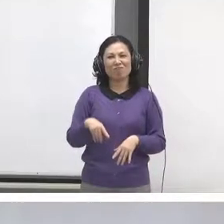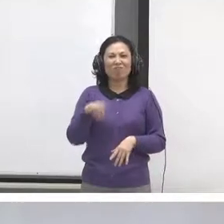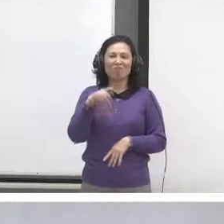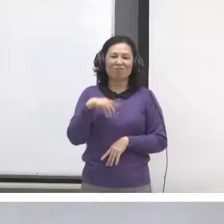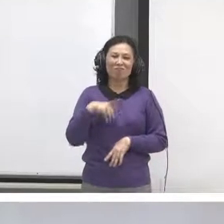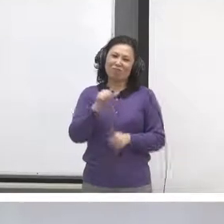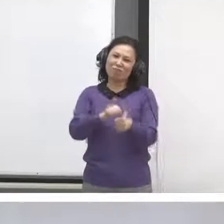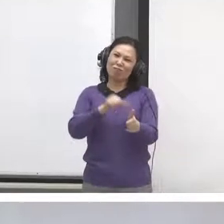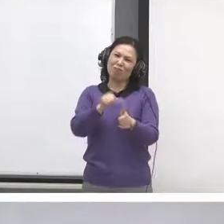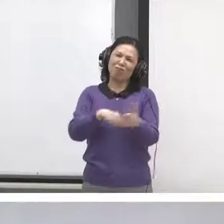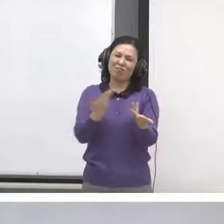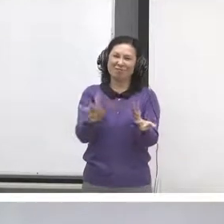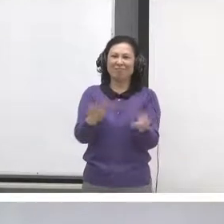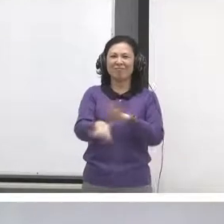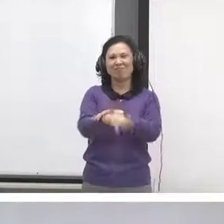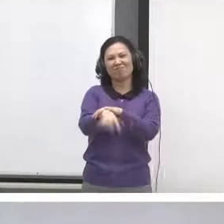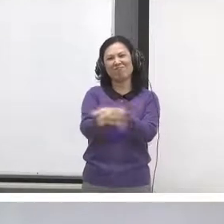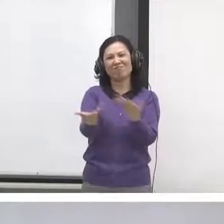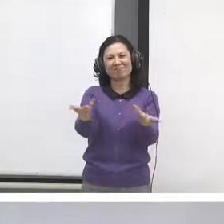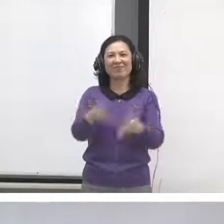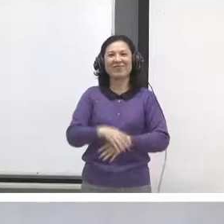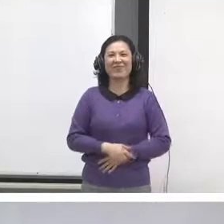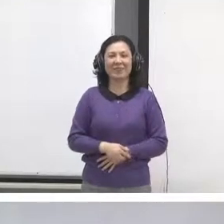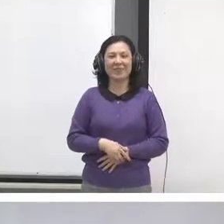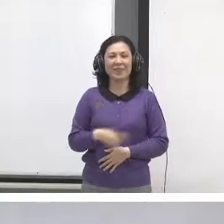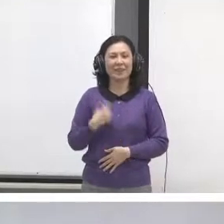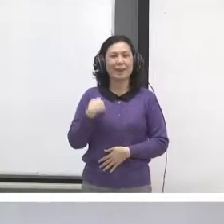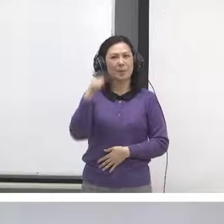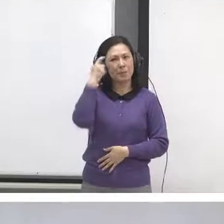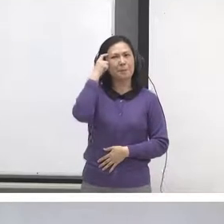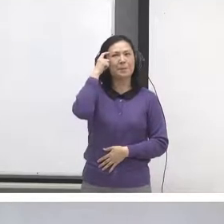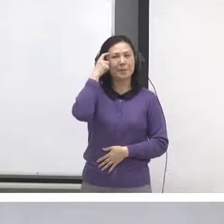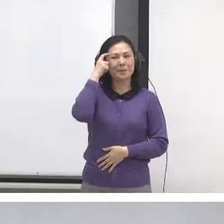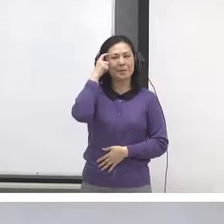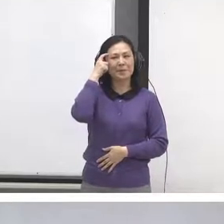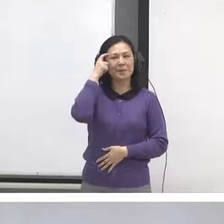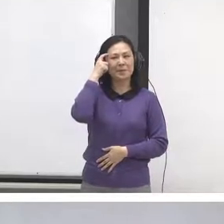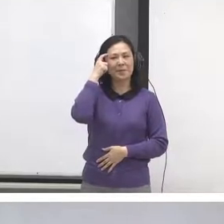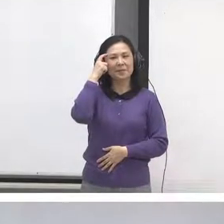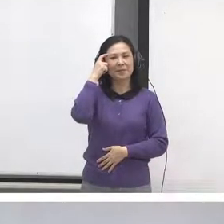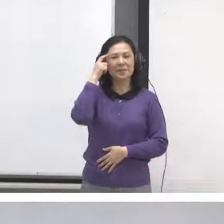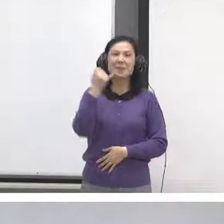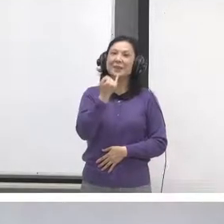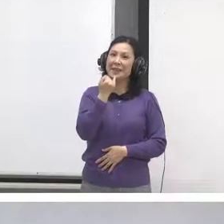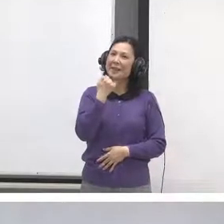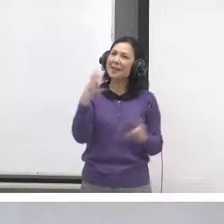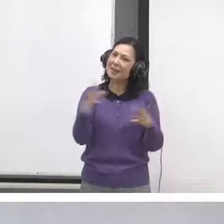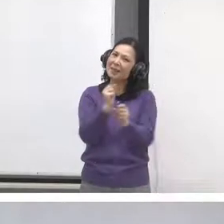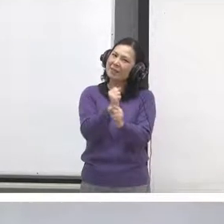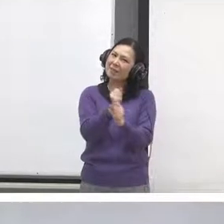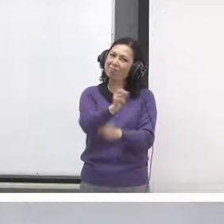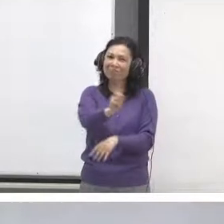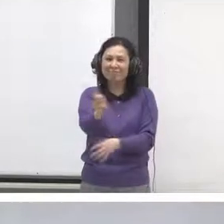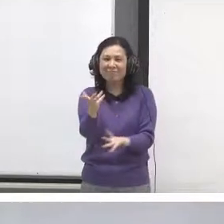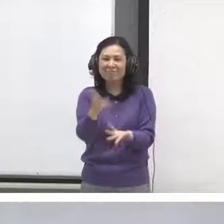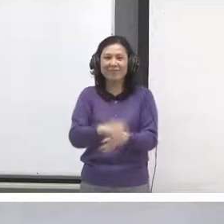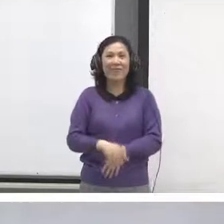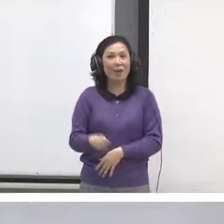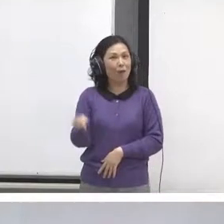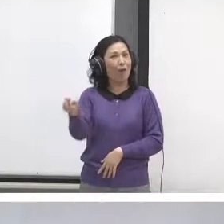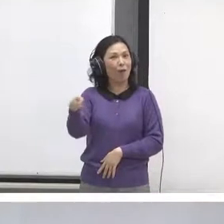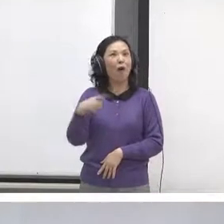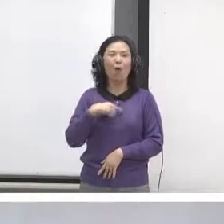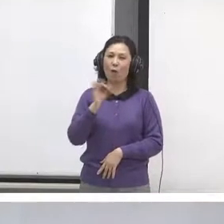that. So we say, maybe we can do something together.I say, yeah, we have a hackathon